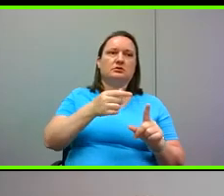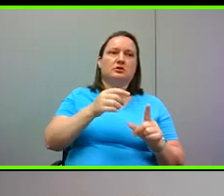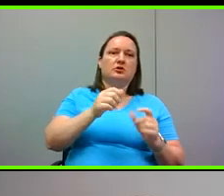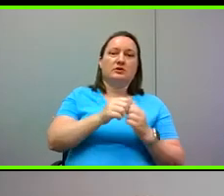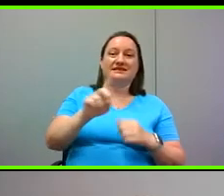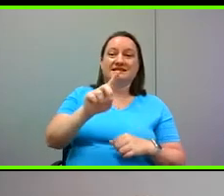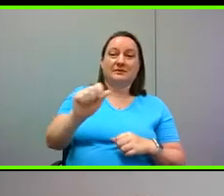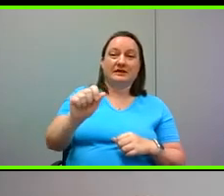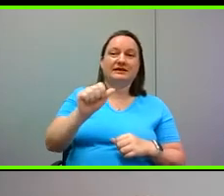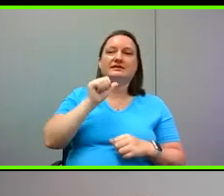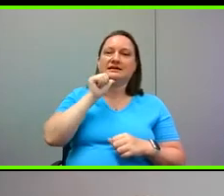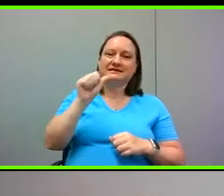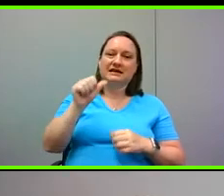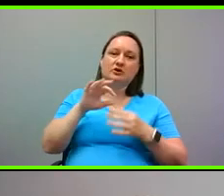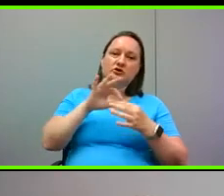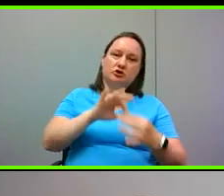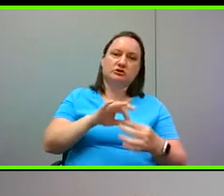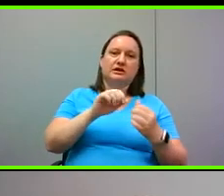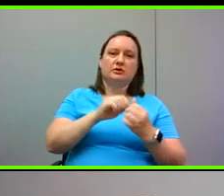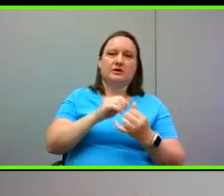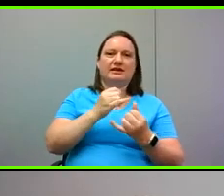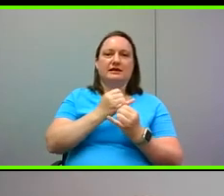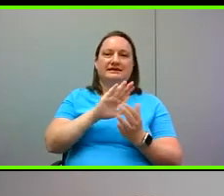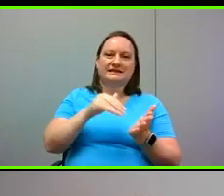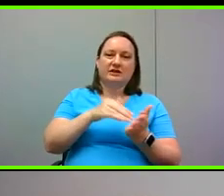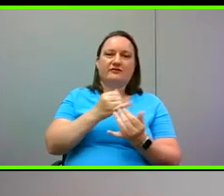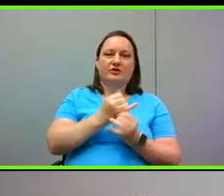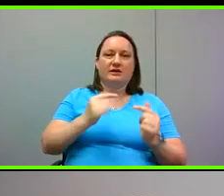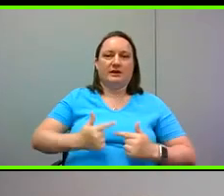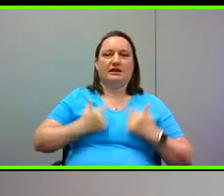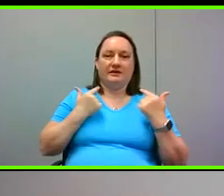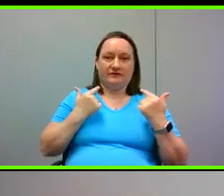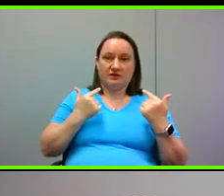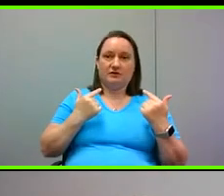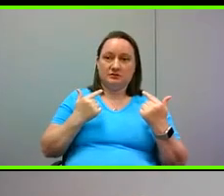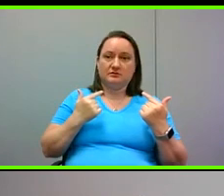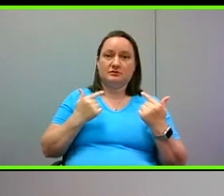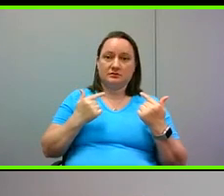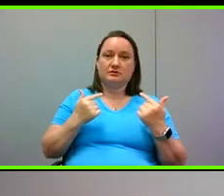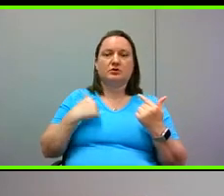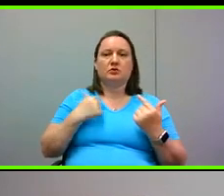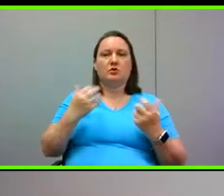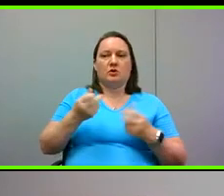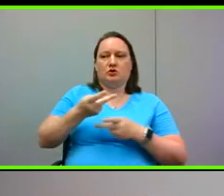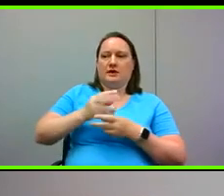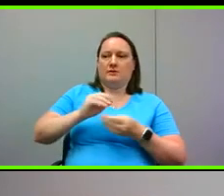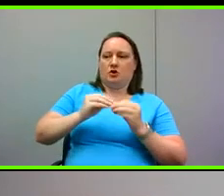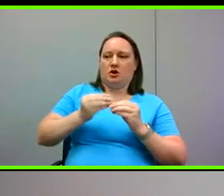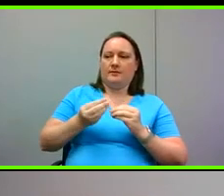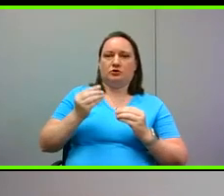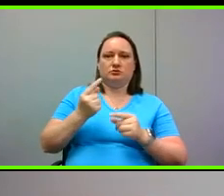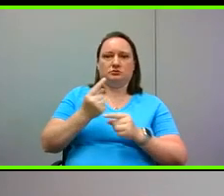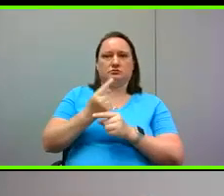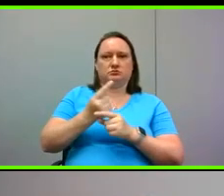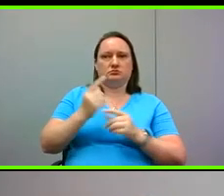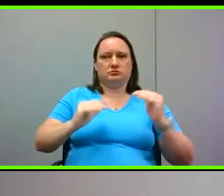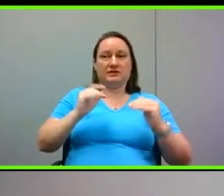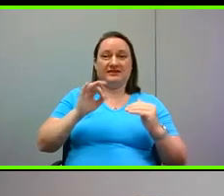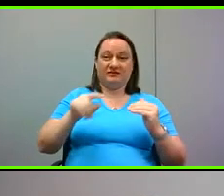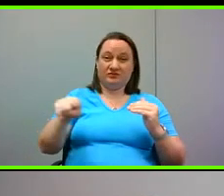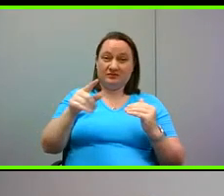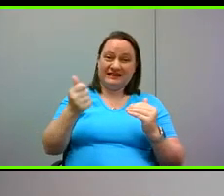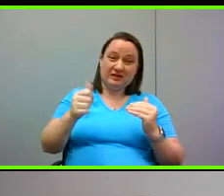with a Center for Independent Living specifically, just so we can keep our numbers correct. So if anyone is